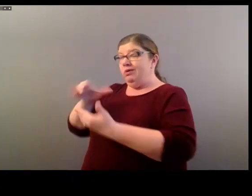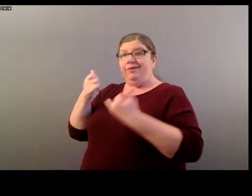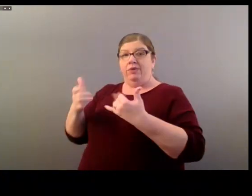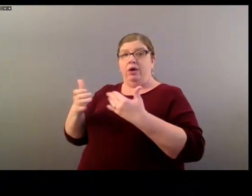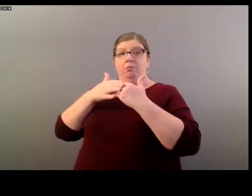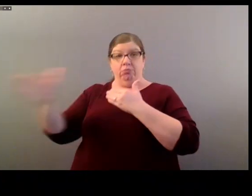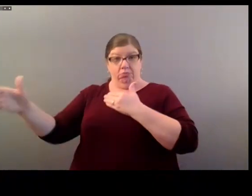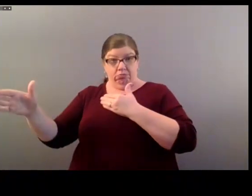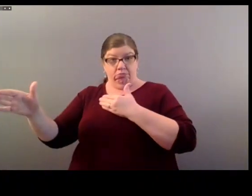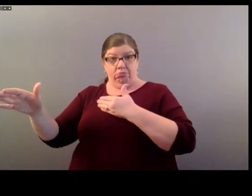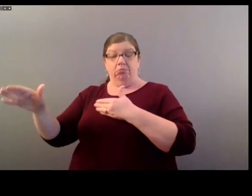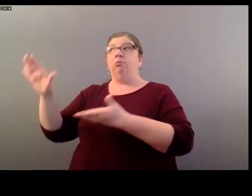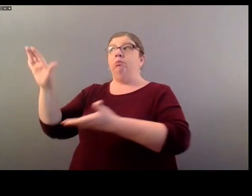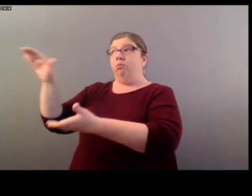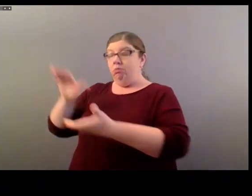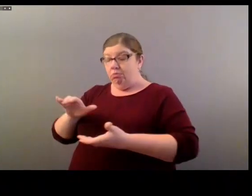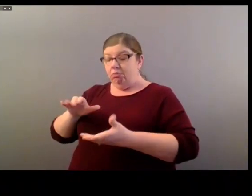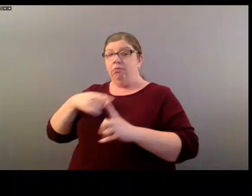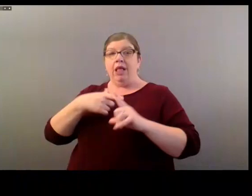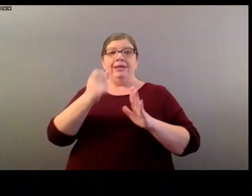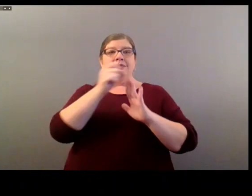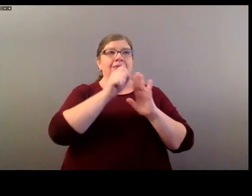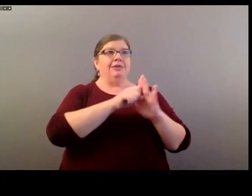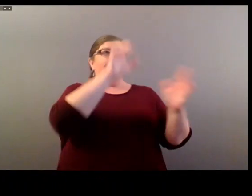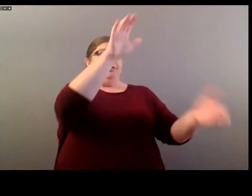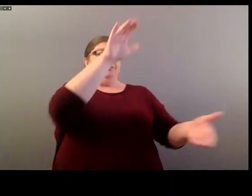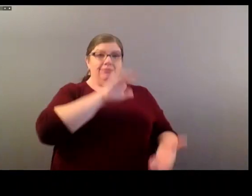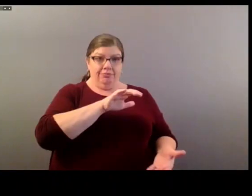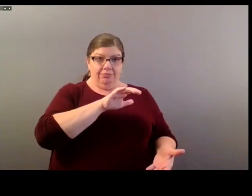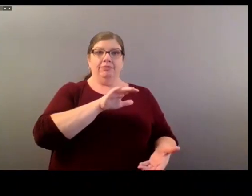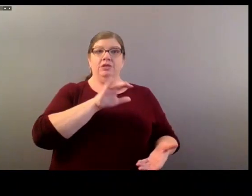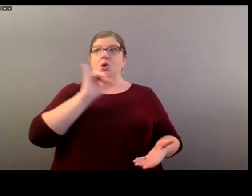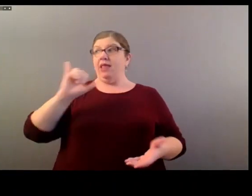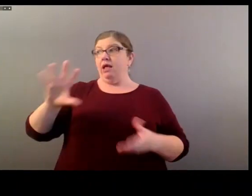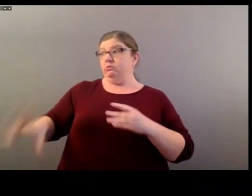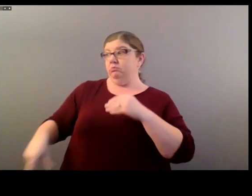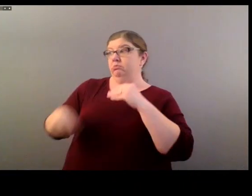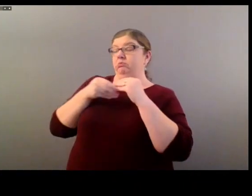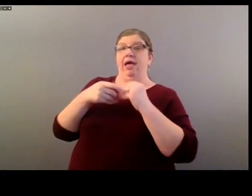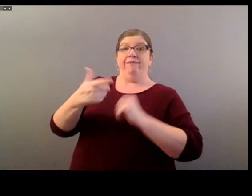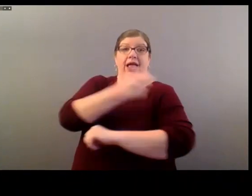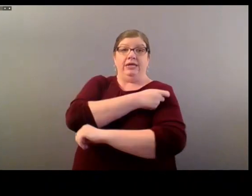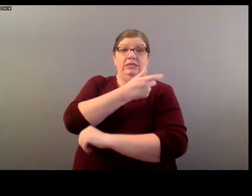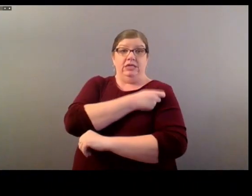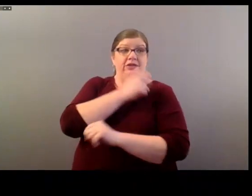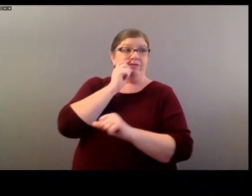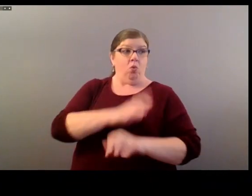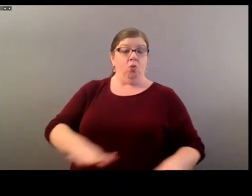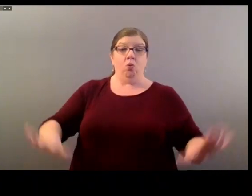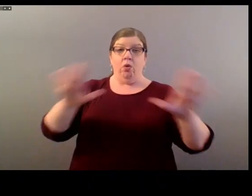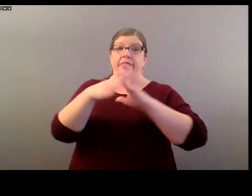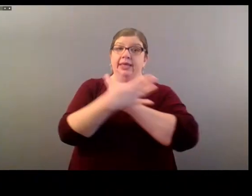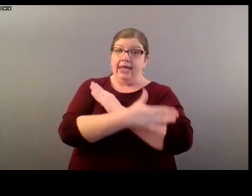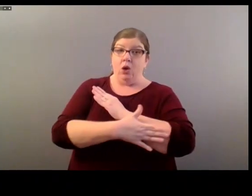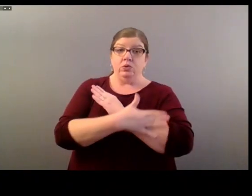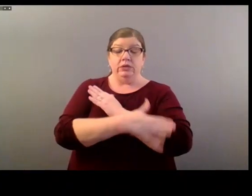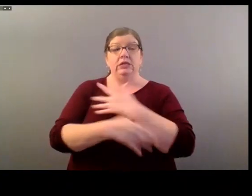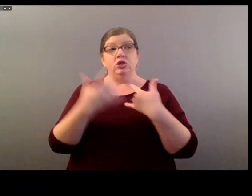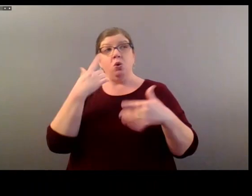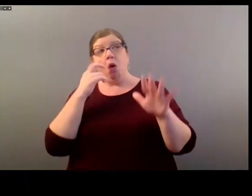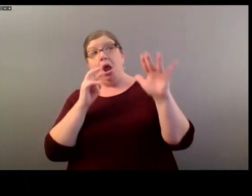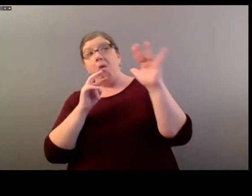So that's another infusion of vaccines into our county. So I anticipate